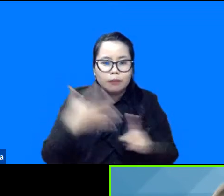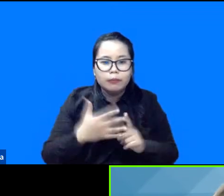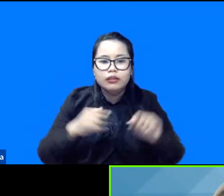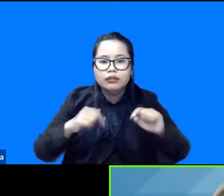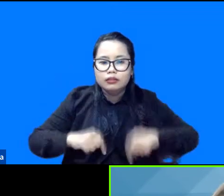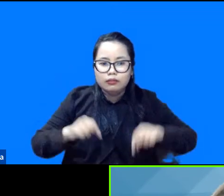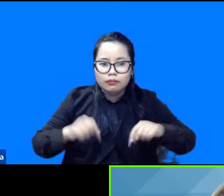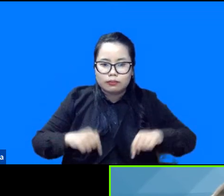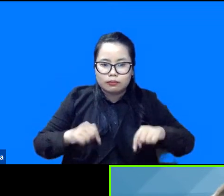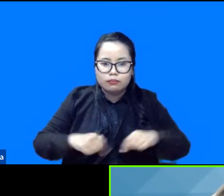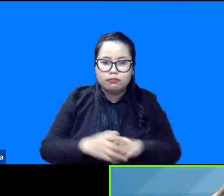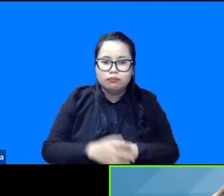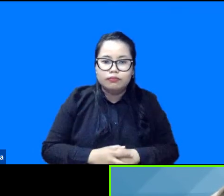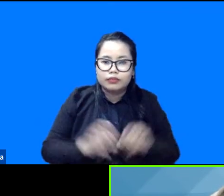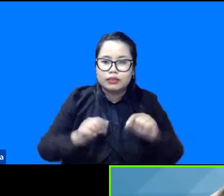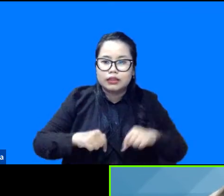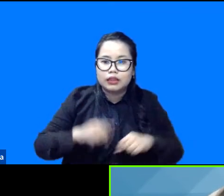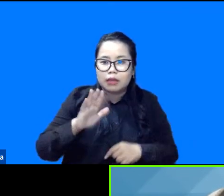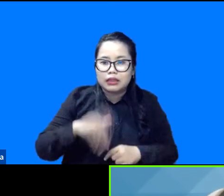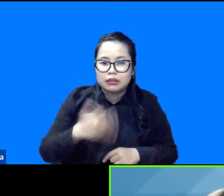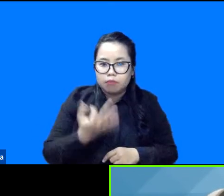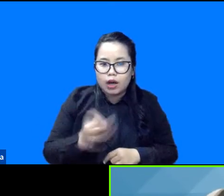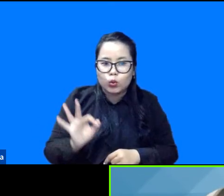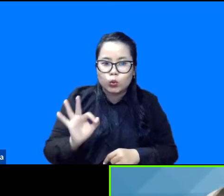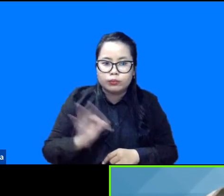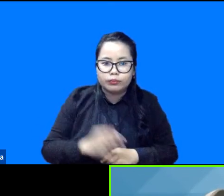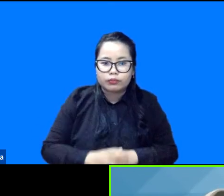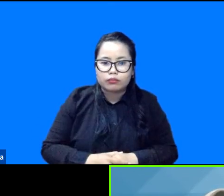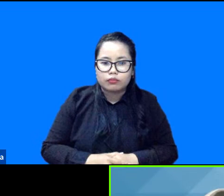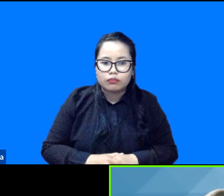new. But I have